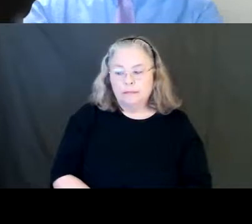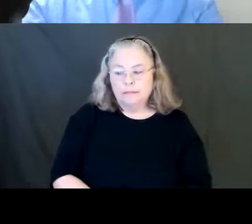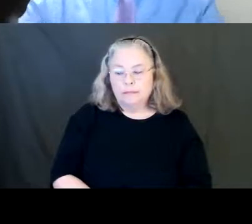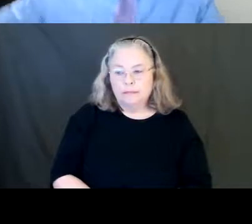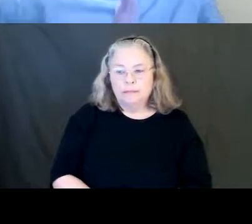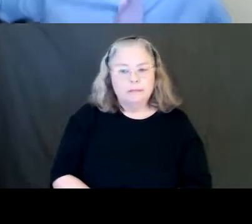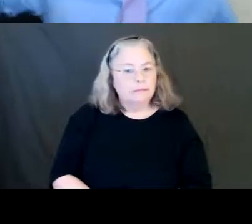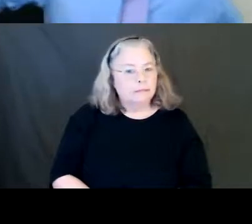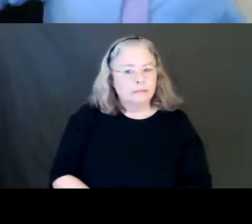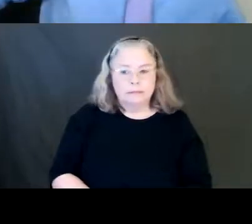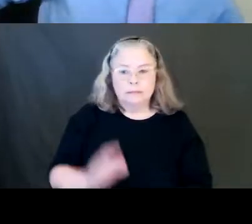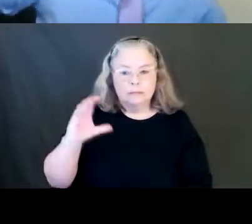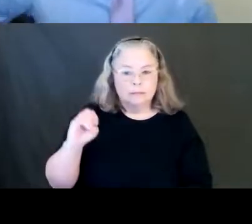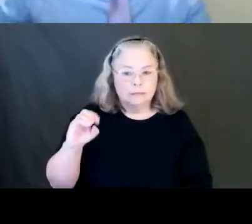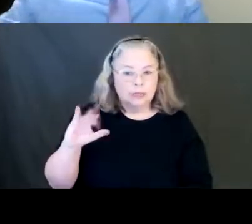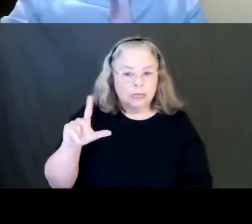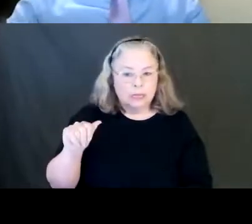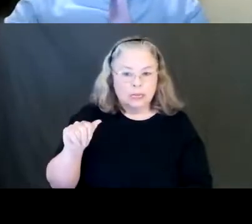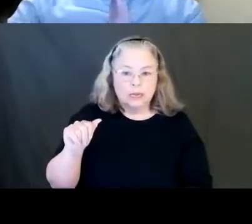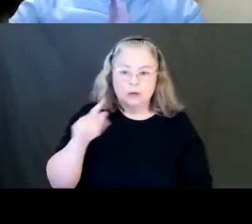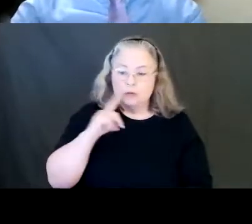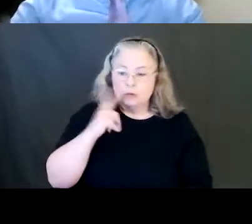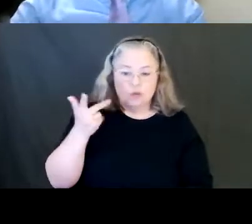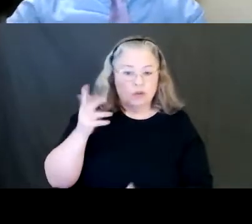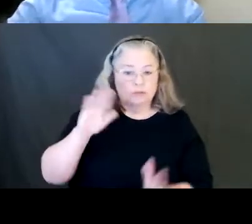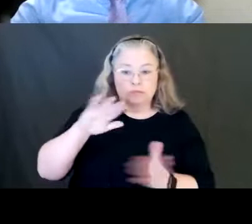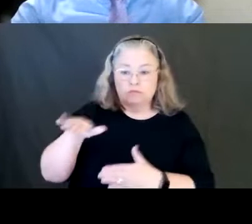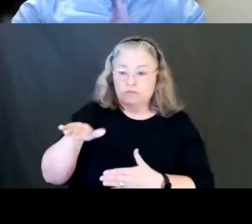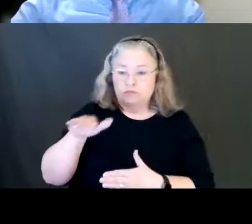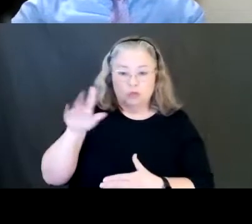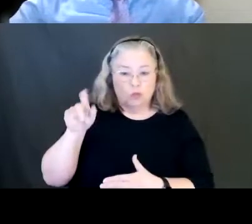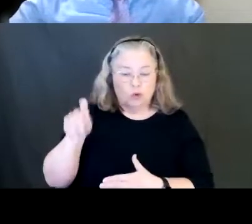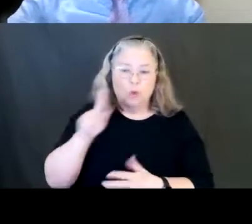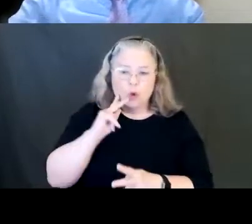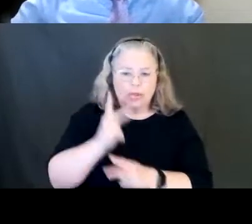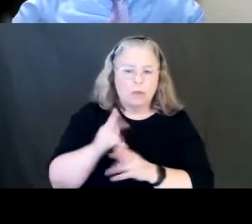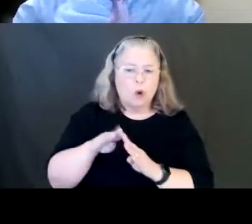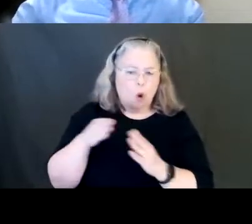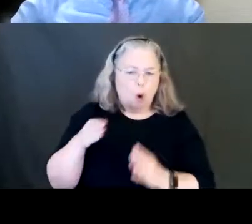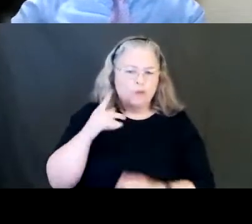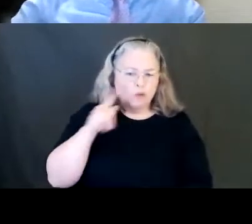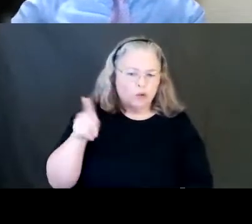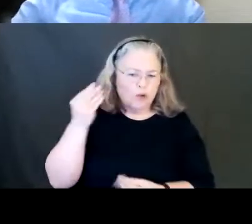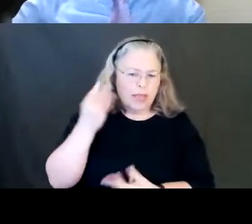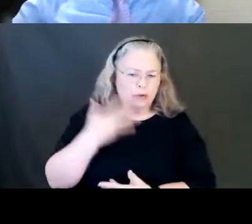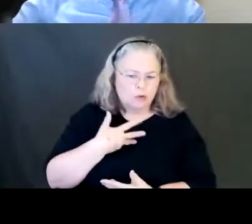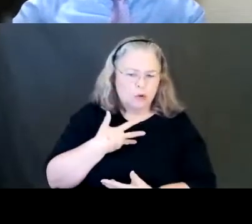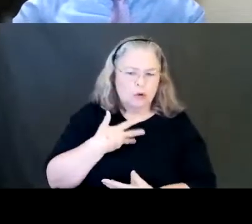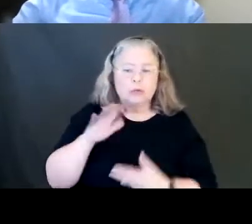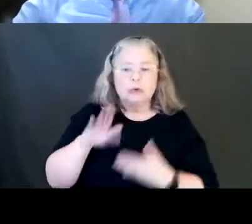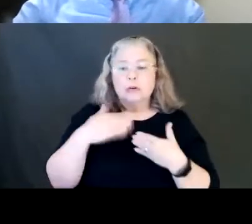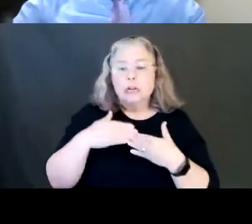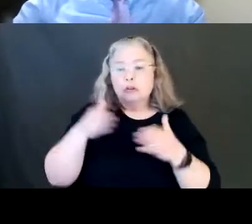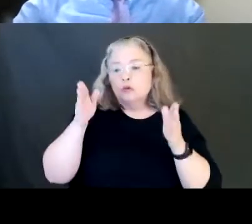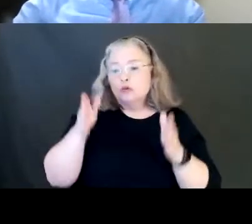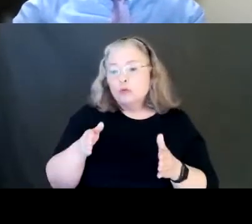And Cecilia, if you have passed on your question, no worries, that we'll keep it open for you to let us know. Our next